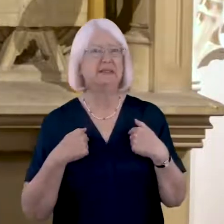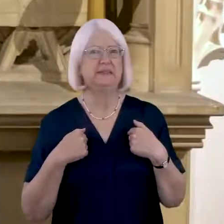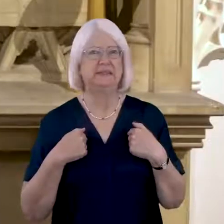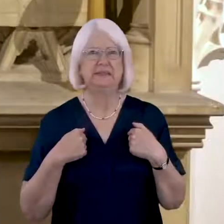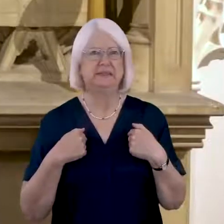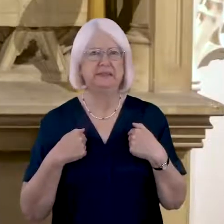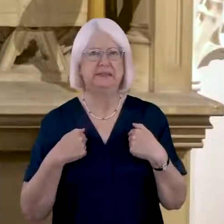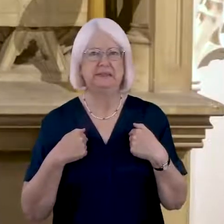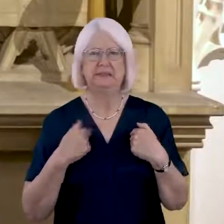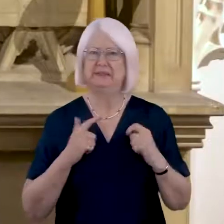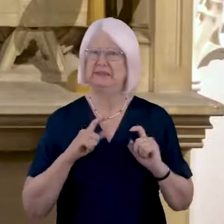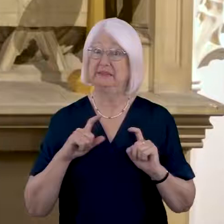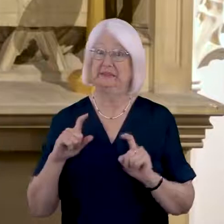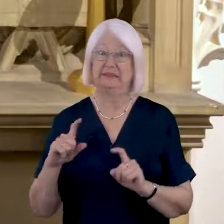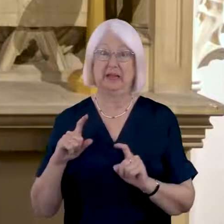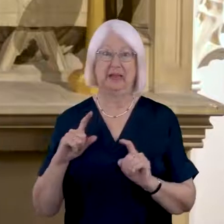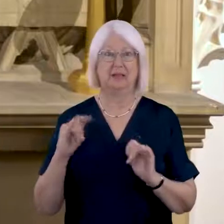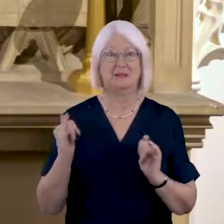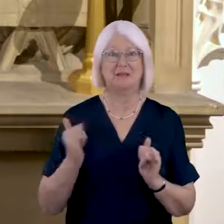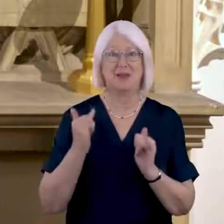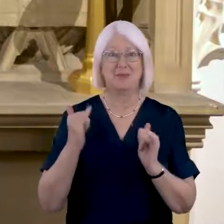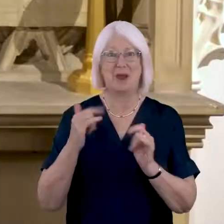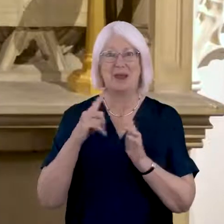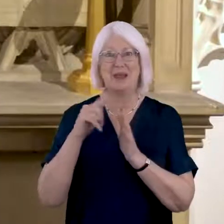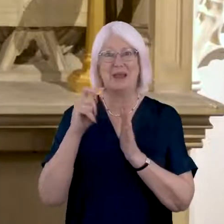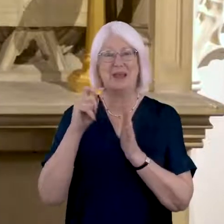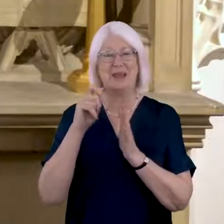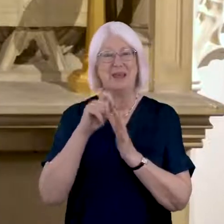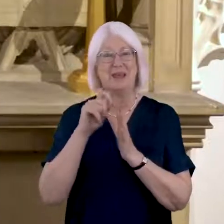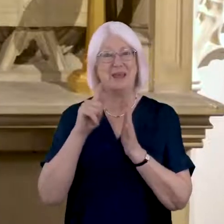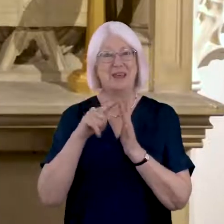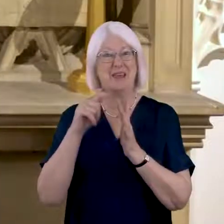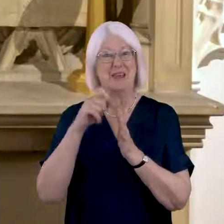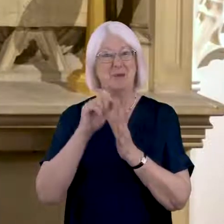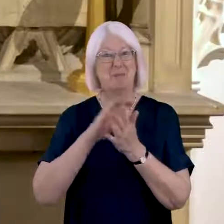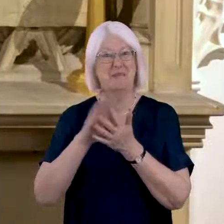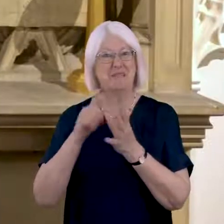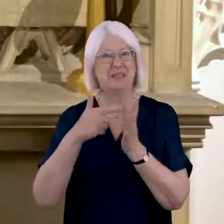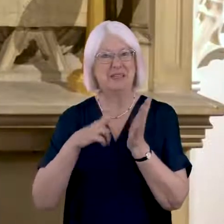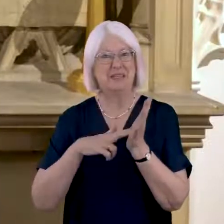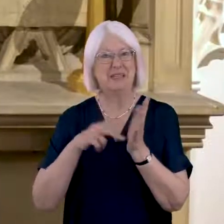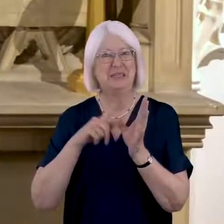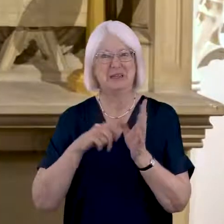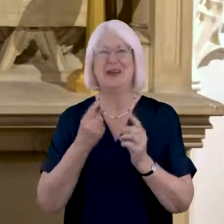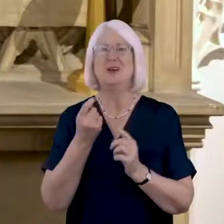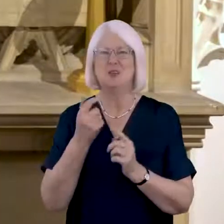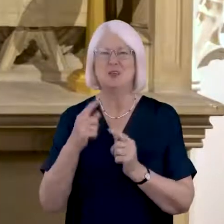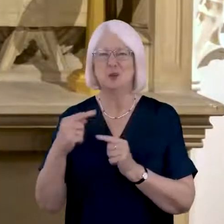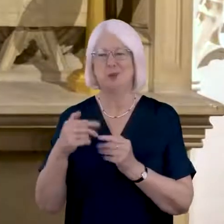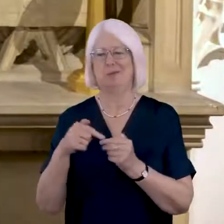not, as we continue to celebrate Epiphany, and of course Lent will be here soon enough.